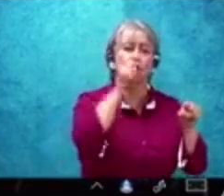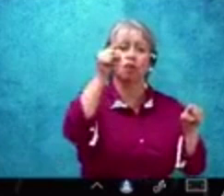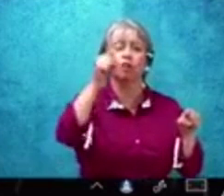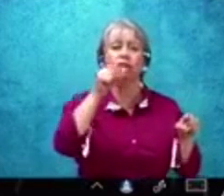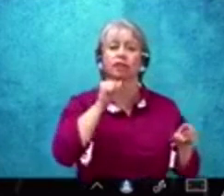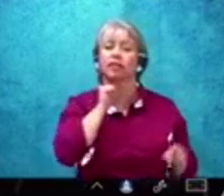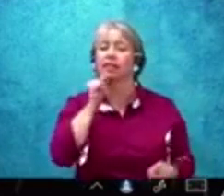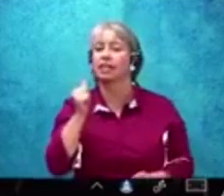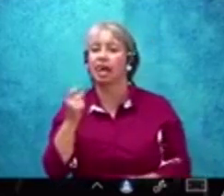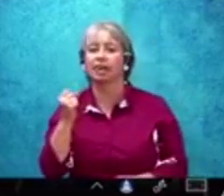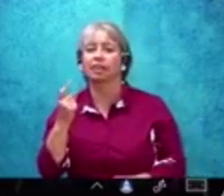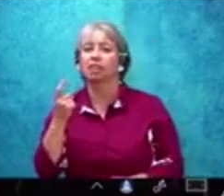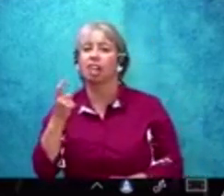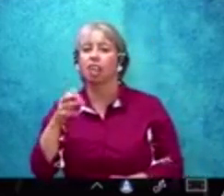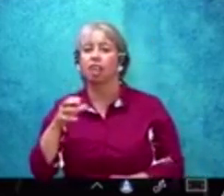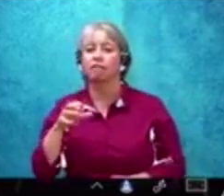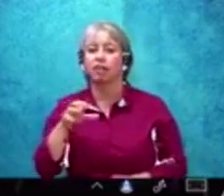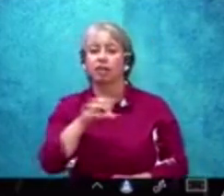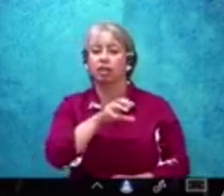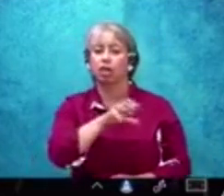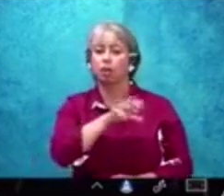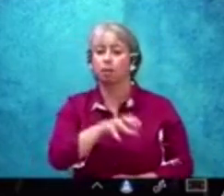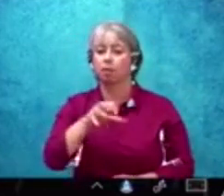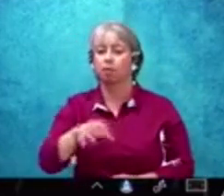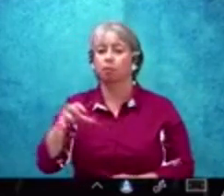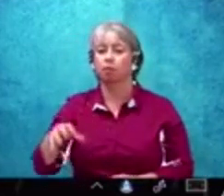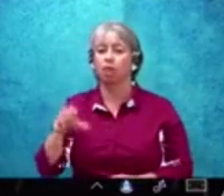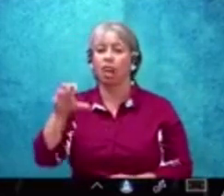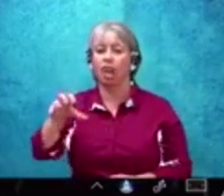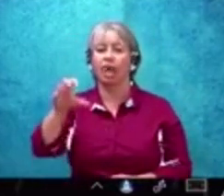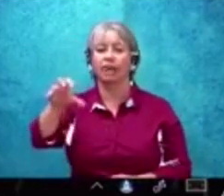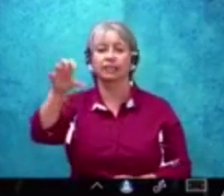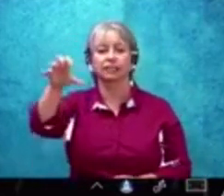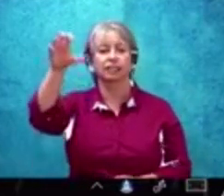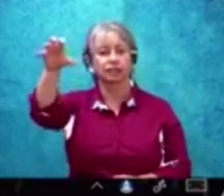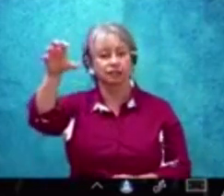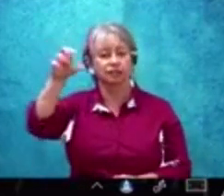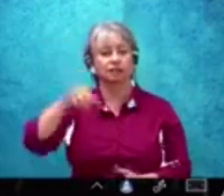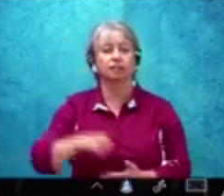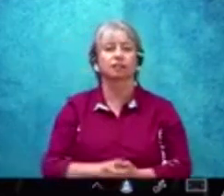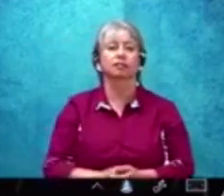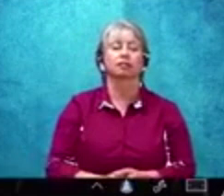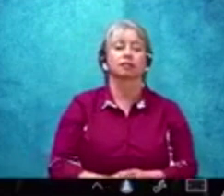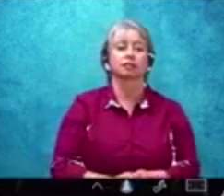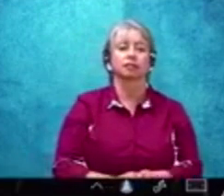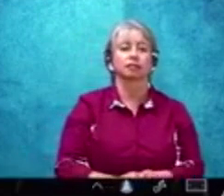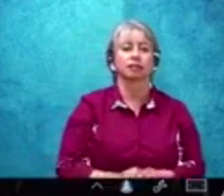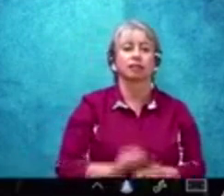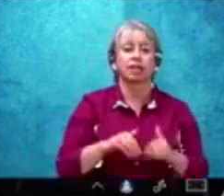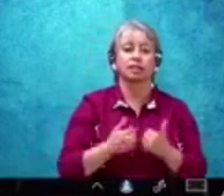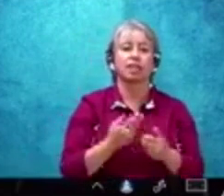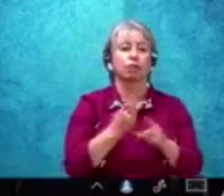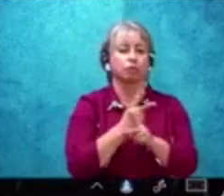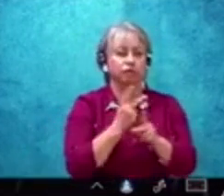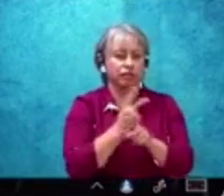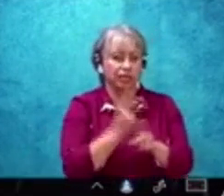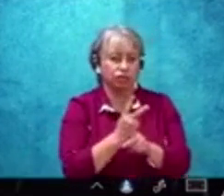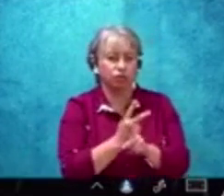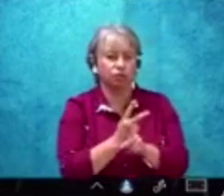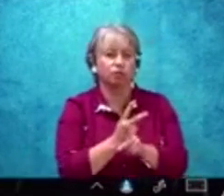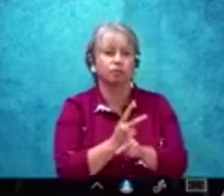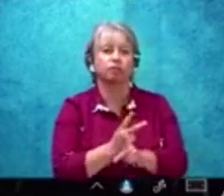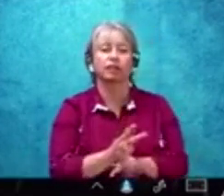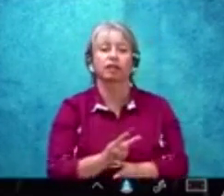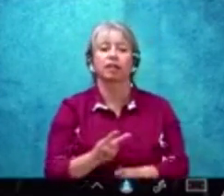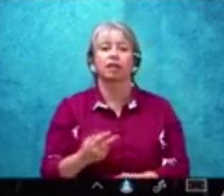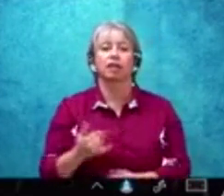we use the Pythagorean theorem to find the shortest distance between the start and the end. This is a capture